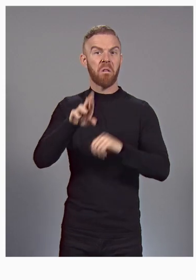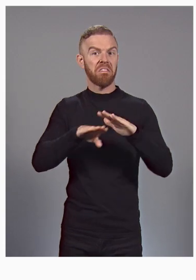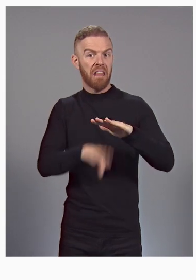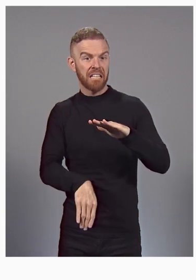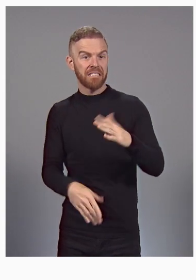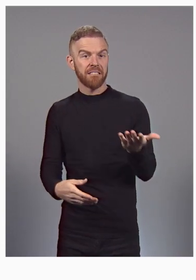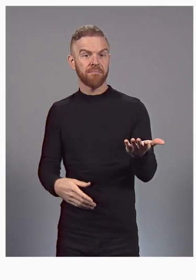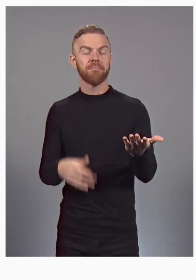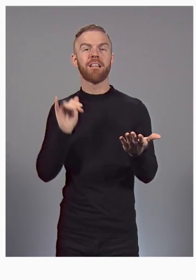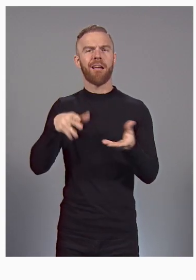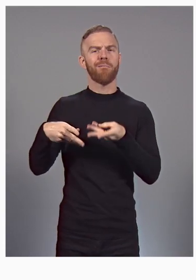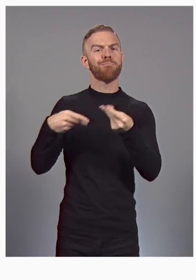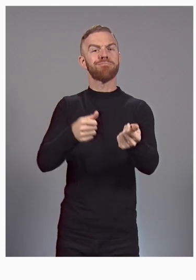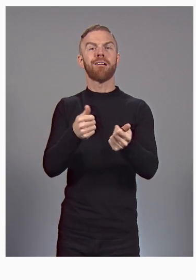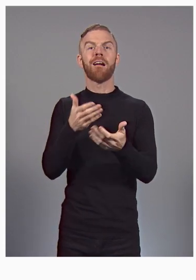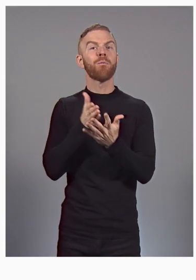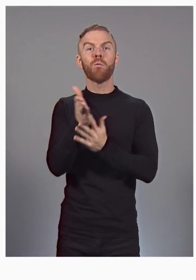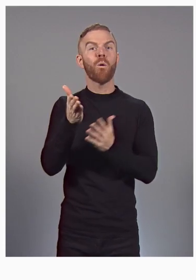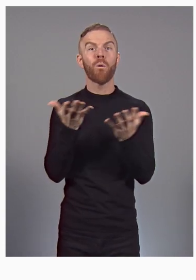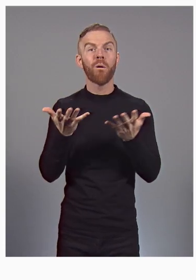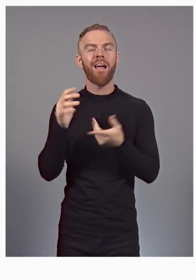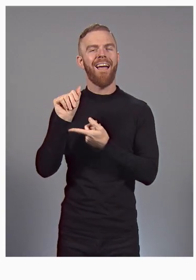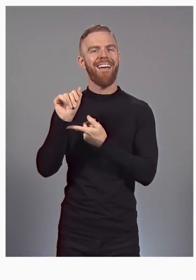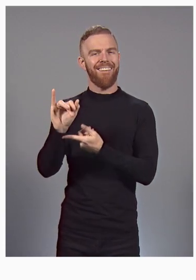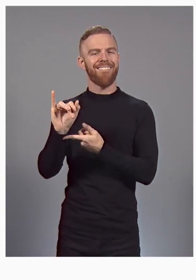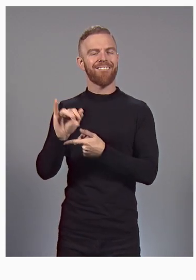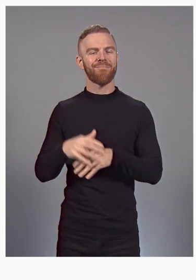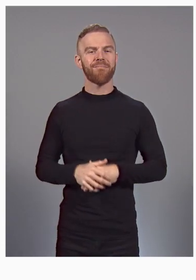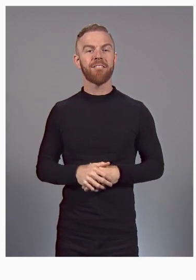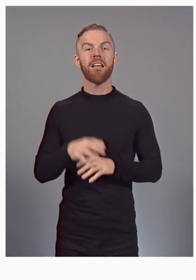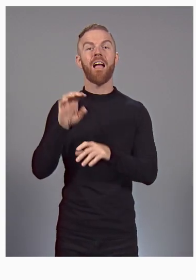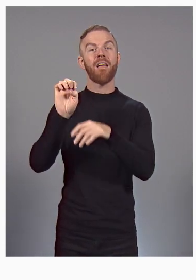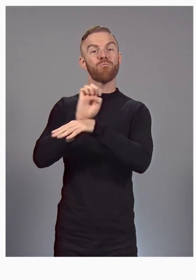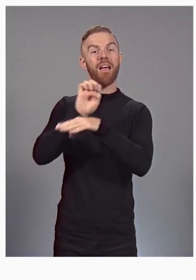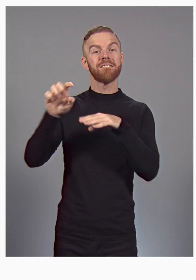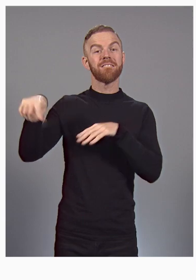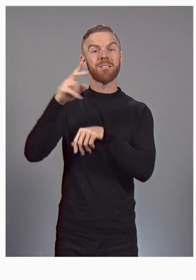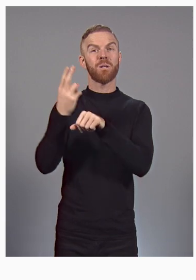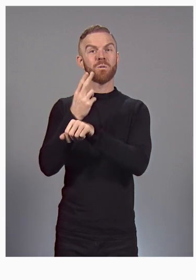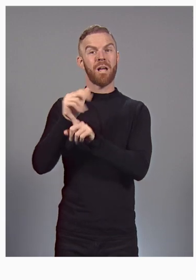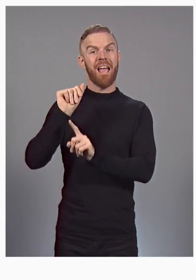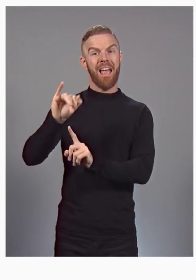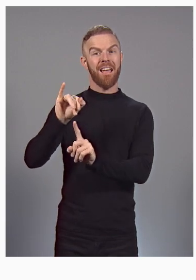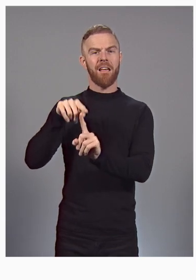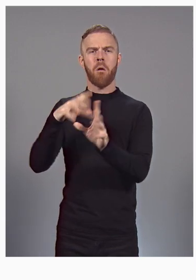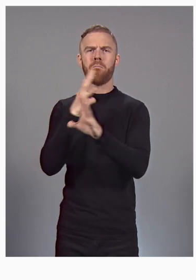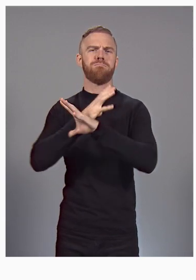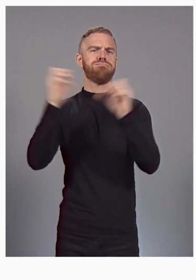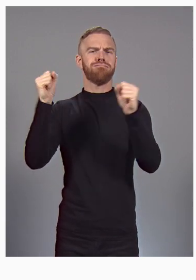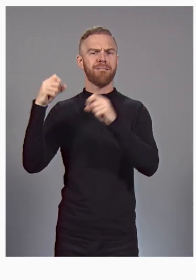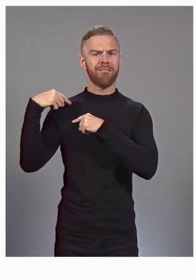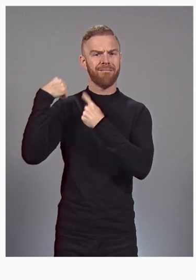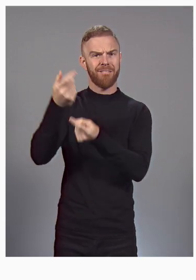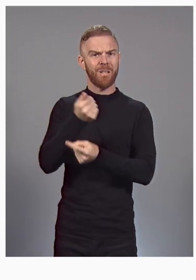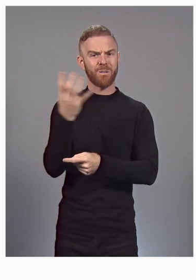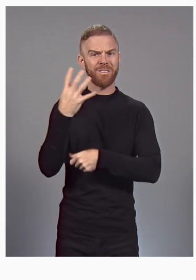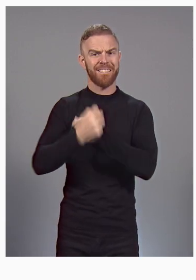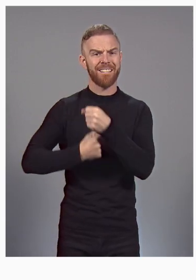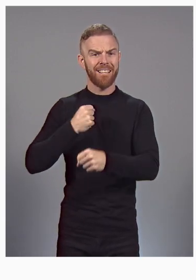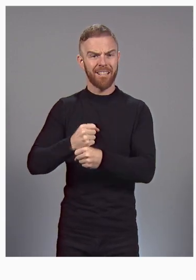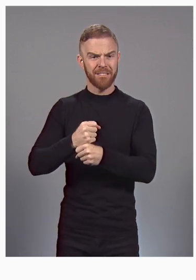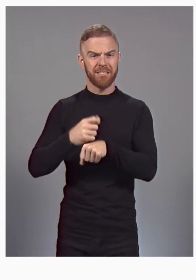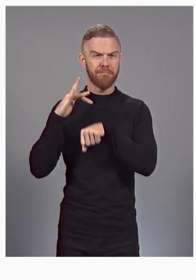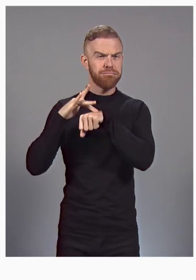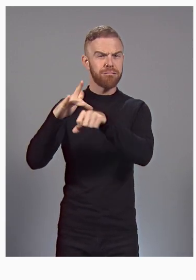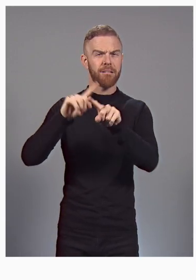efficiencies gained through AI. Enterprise use of AI alone exploded over the past few years, touching all aspects of